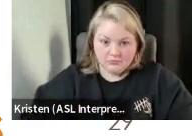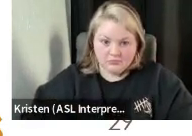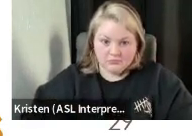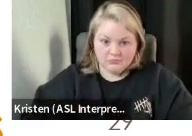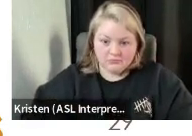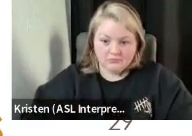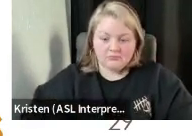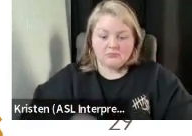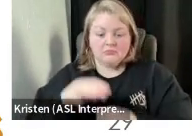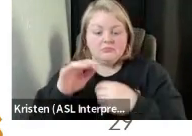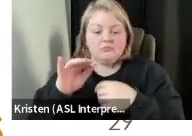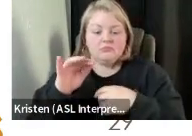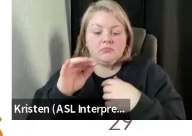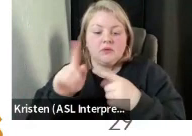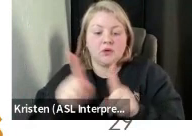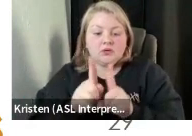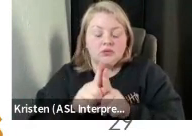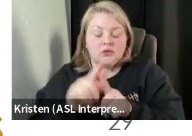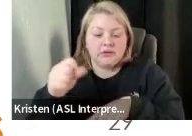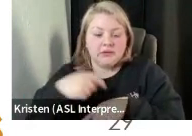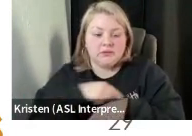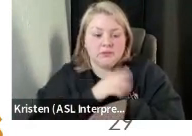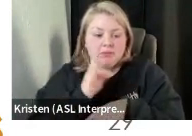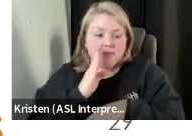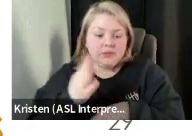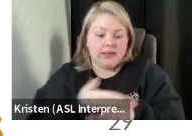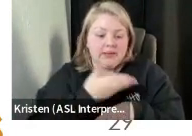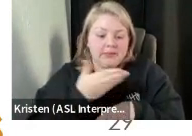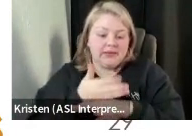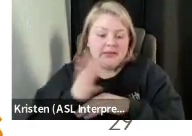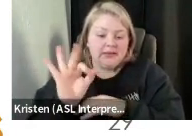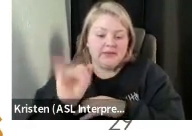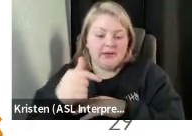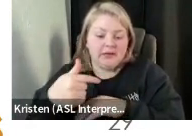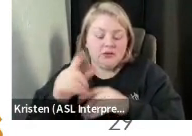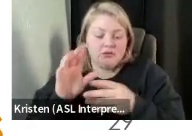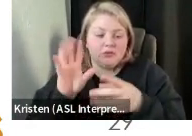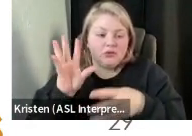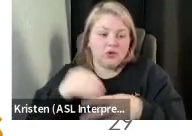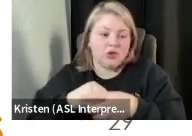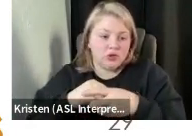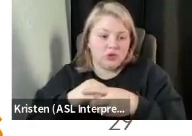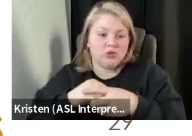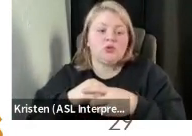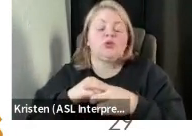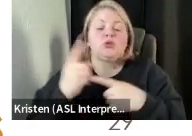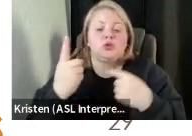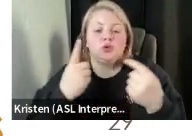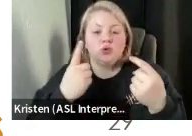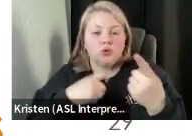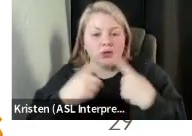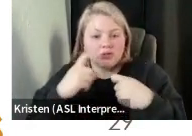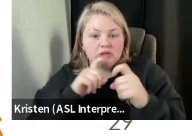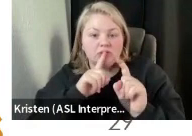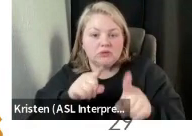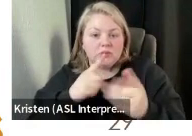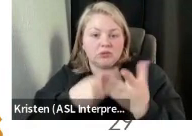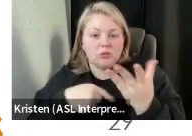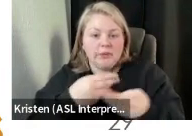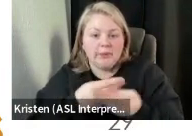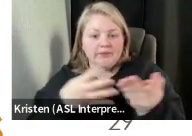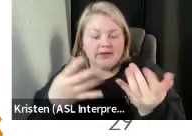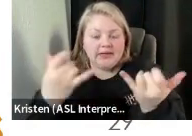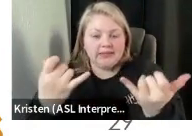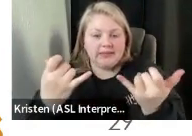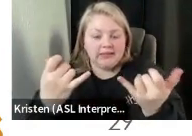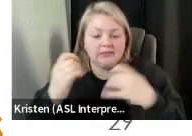And then, yes, we will be updating the FAQ to include the questions and answers that were addressed today. So, if there were a lot of